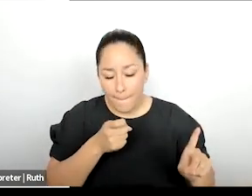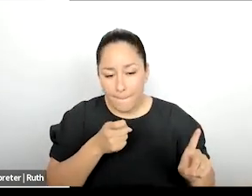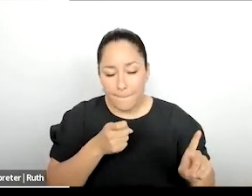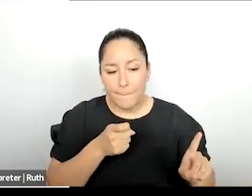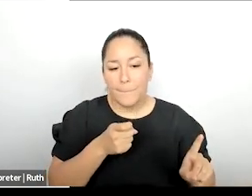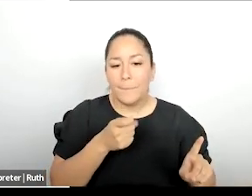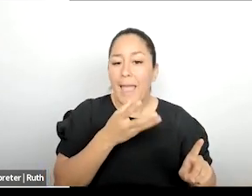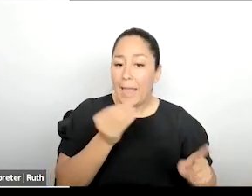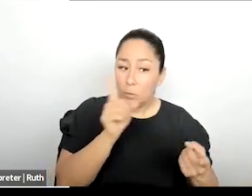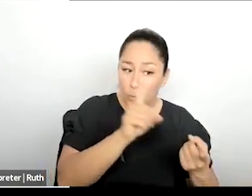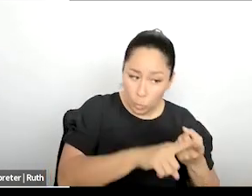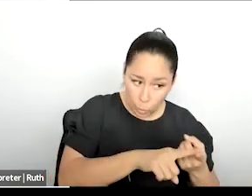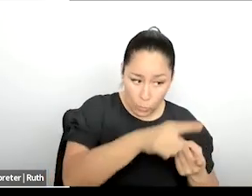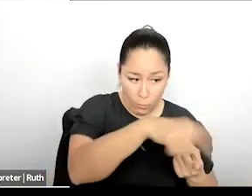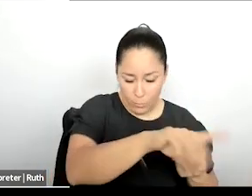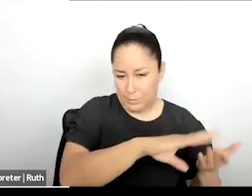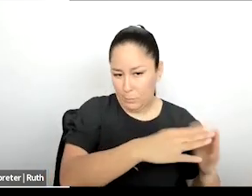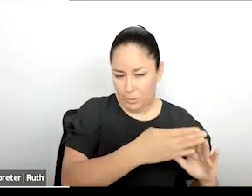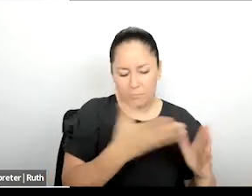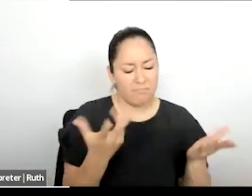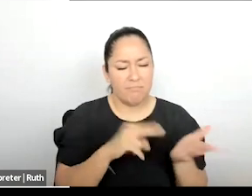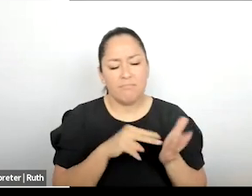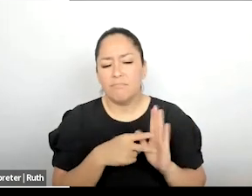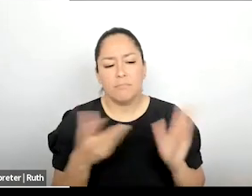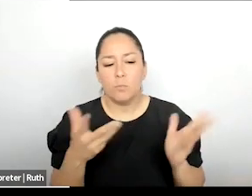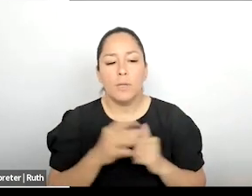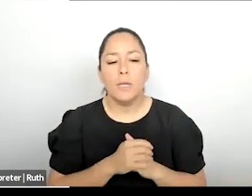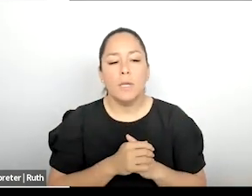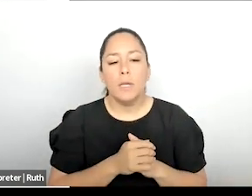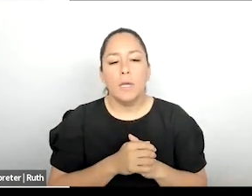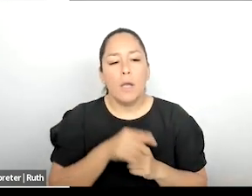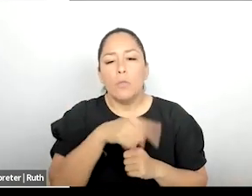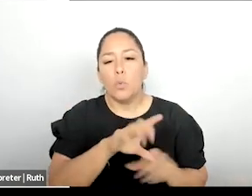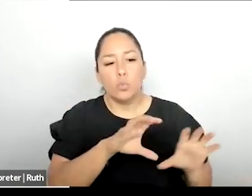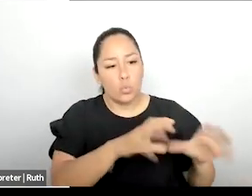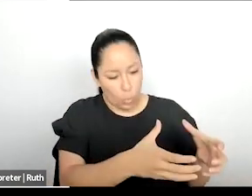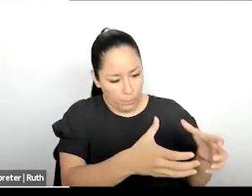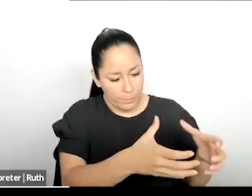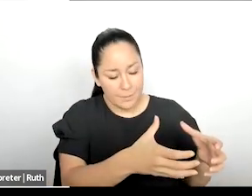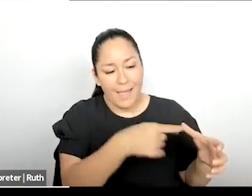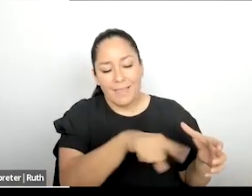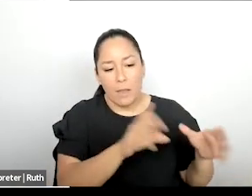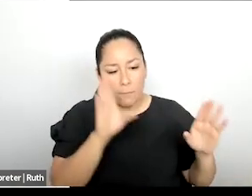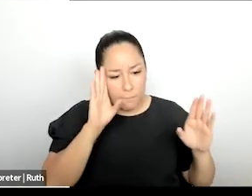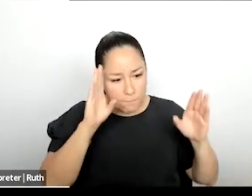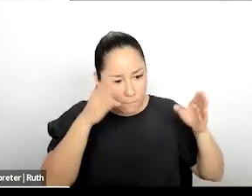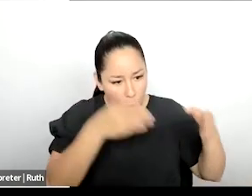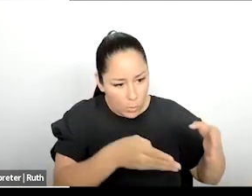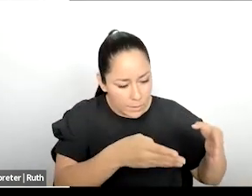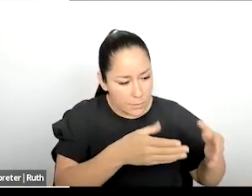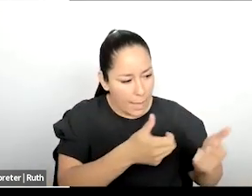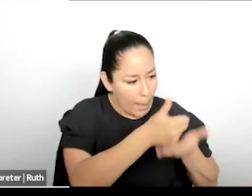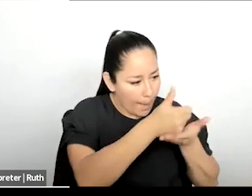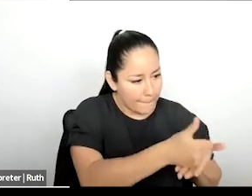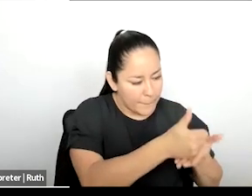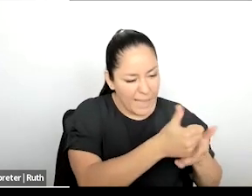for communities themselves. So what we mean by this is we prioritize groups who are working to address health inequities, and